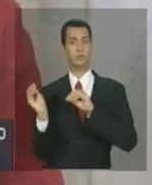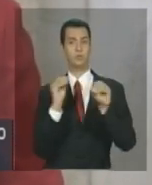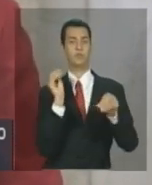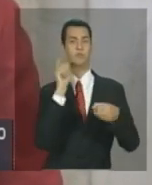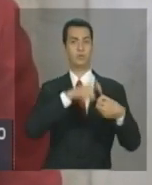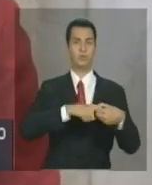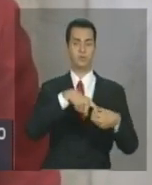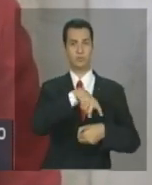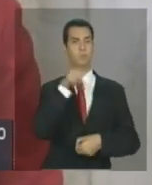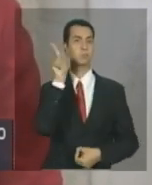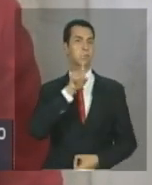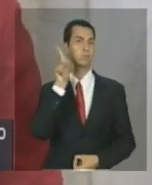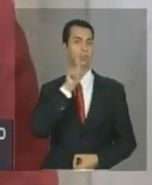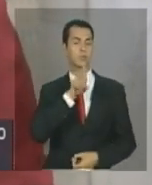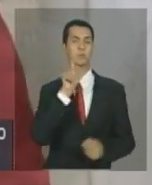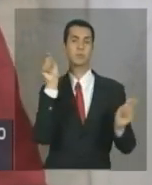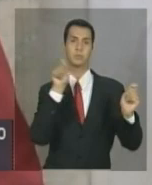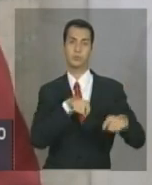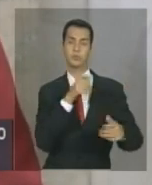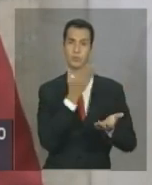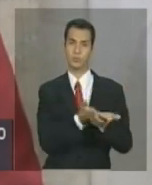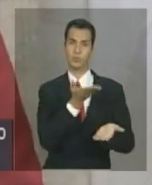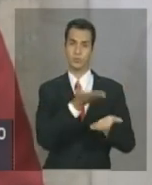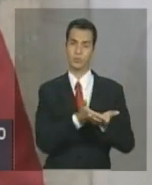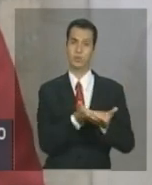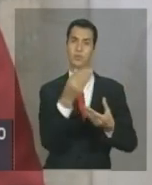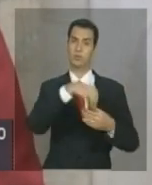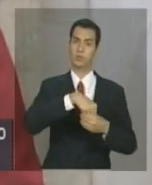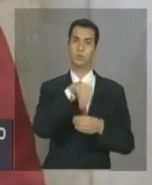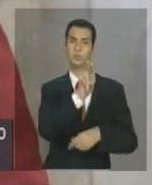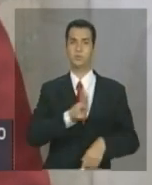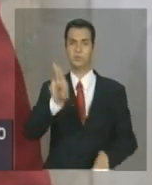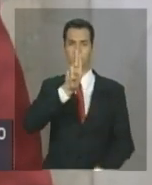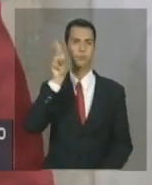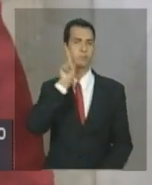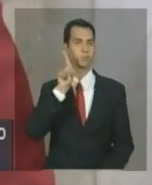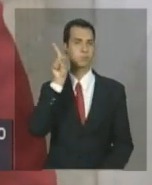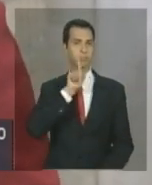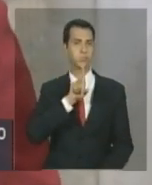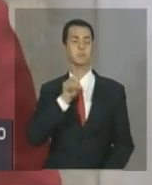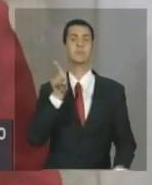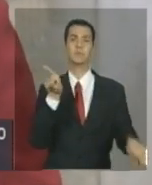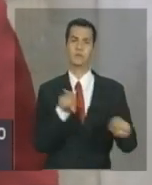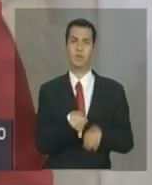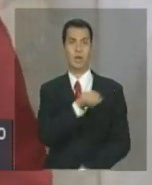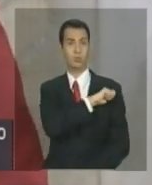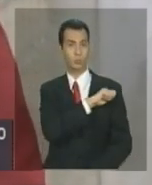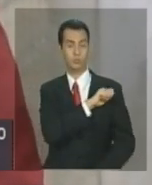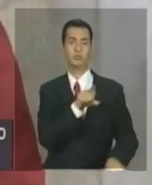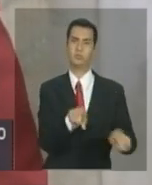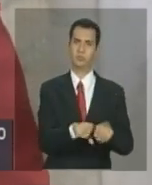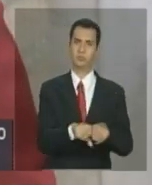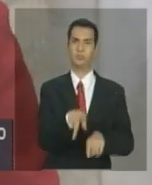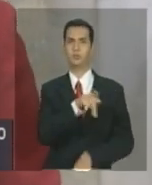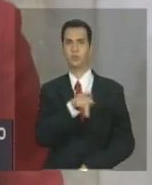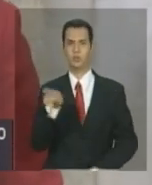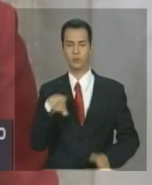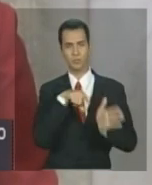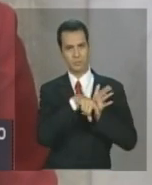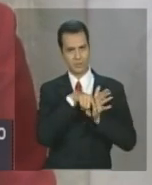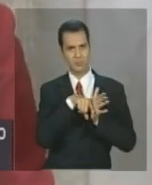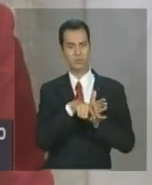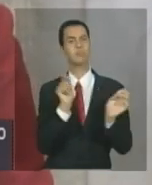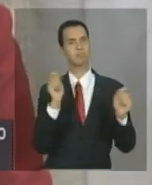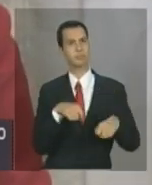sua parceria em universidades americanas, tanto quanto estudantes como quanto pesquisadores.